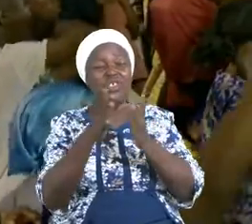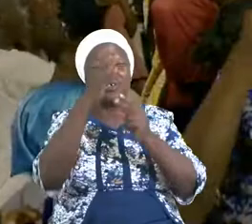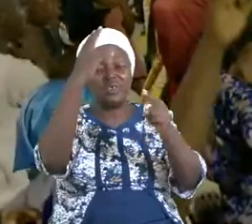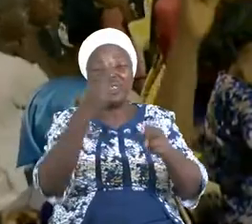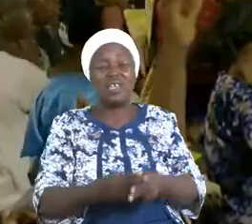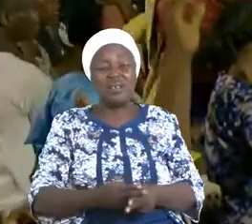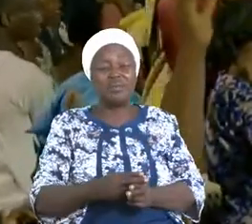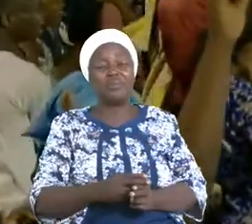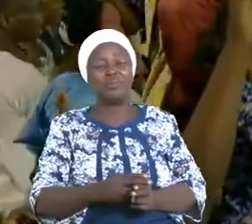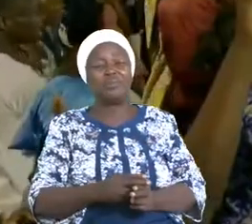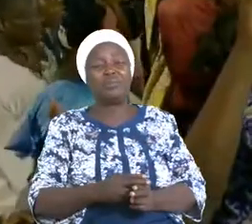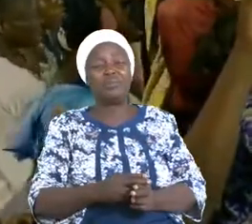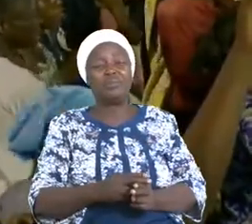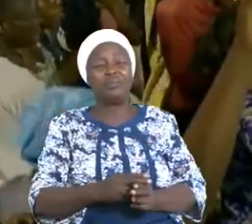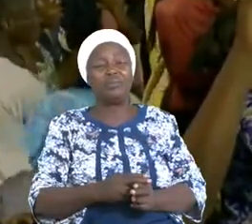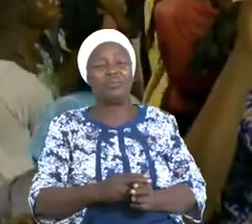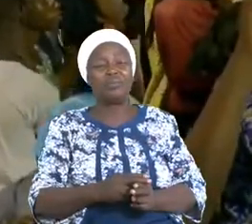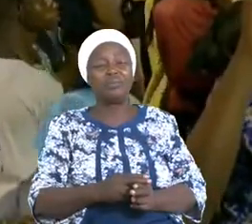name.